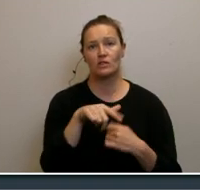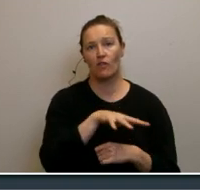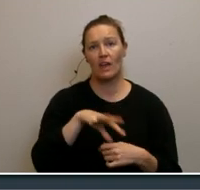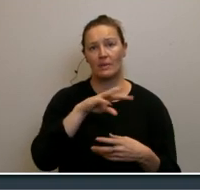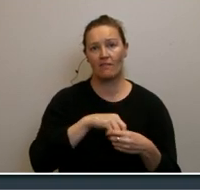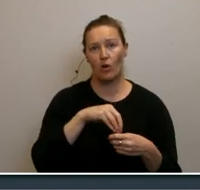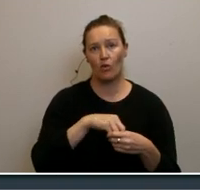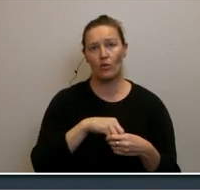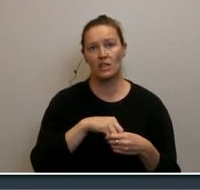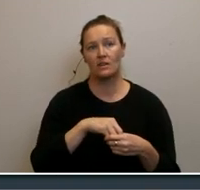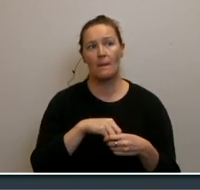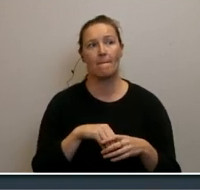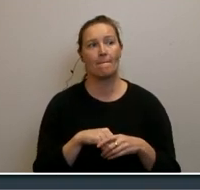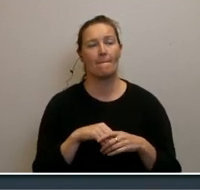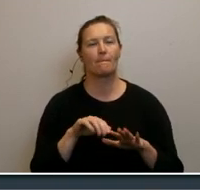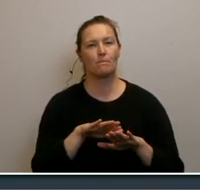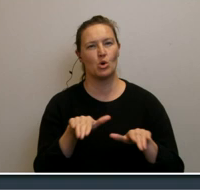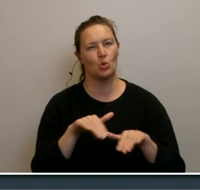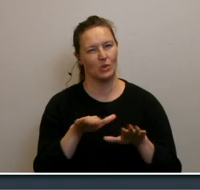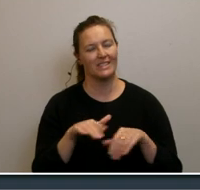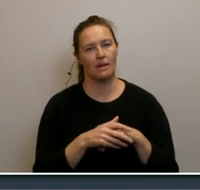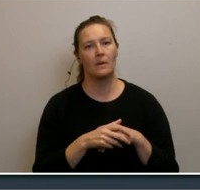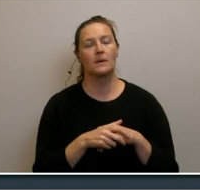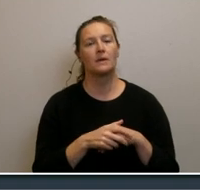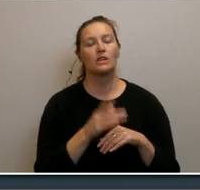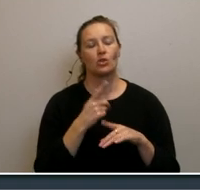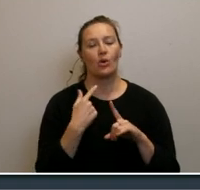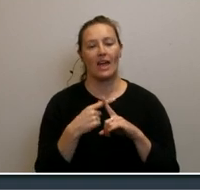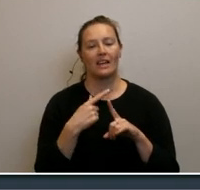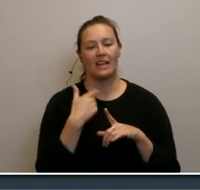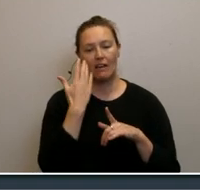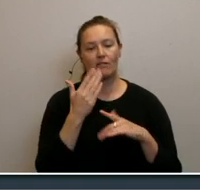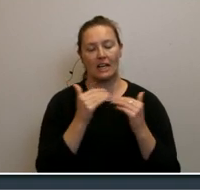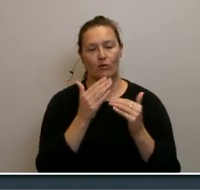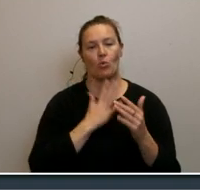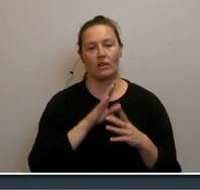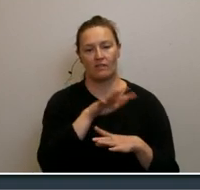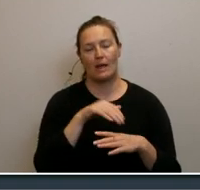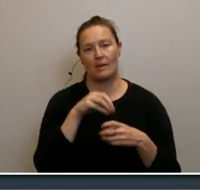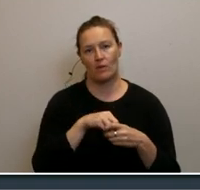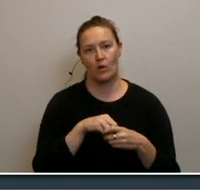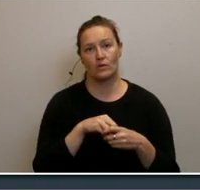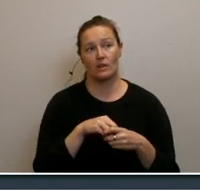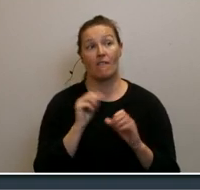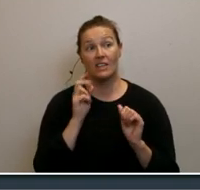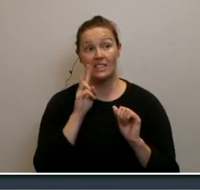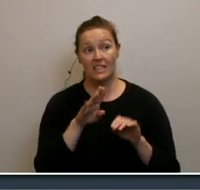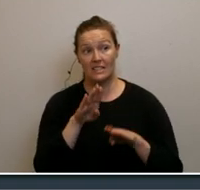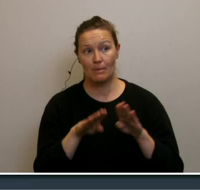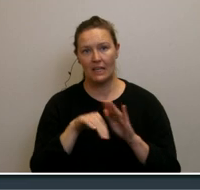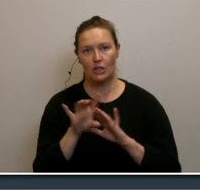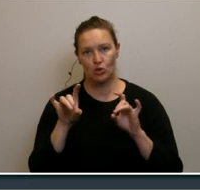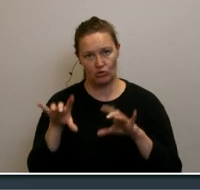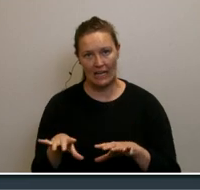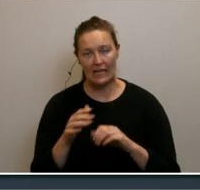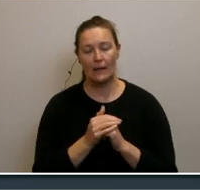and get the community involved at every single level as we move forward on this. I saw this in Australia,